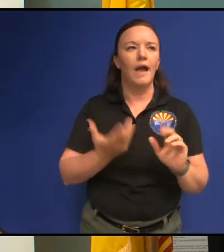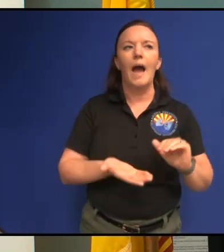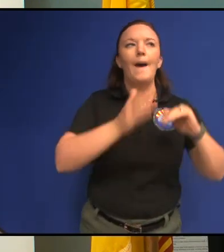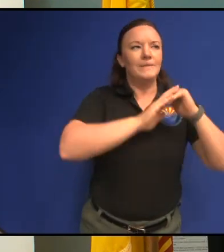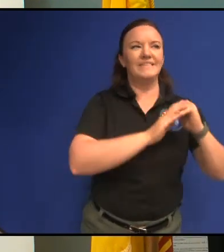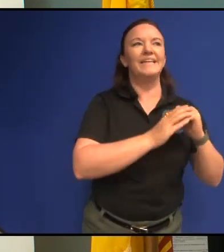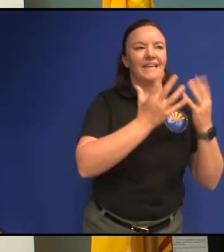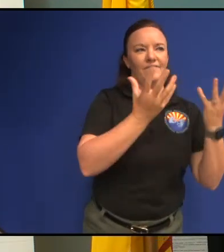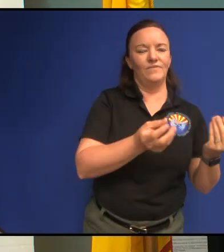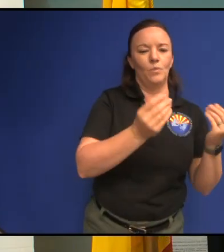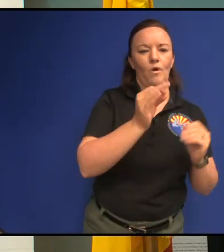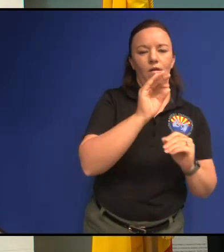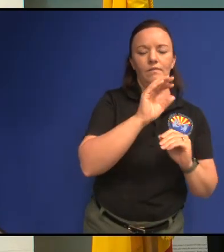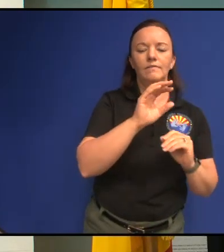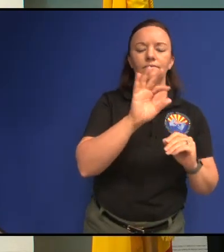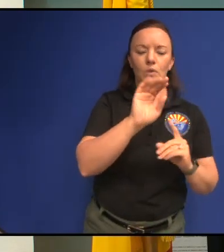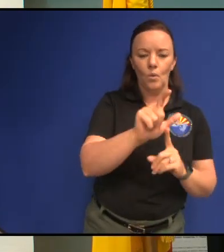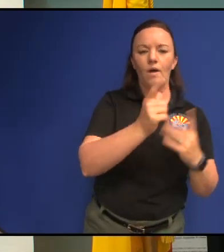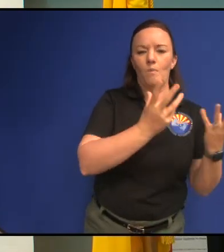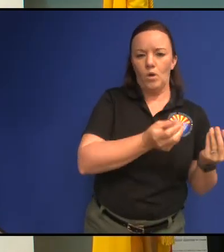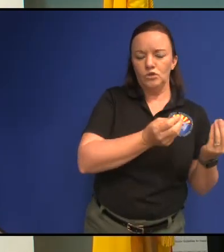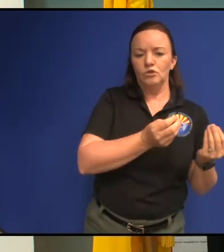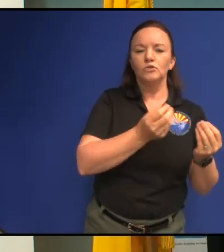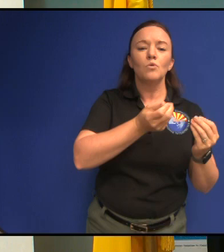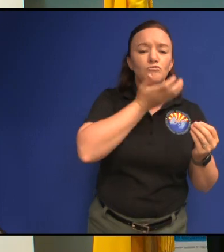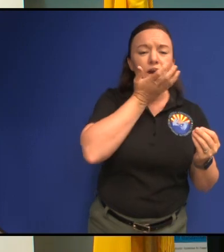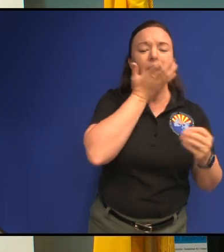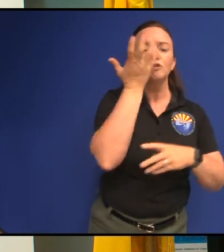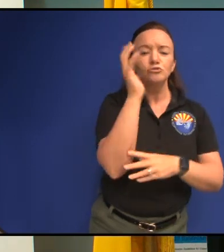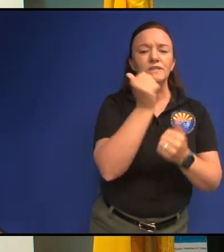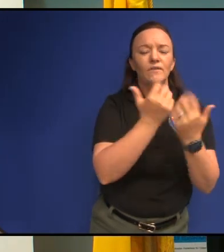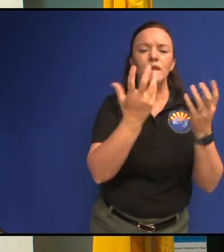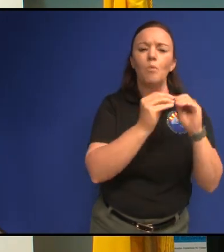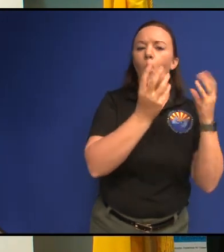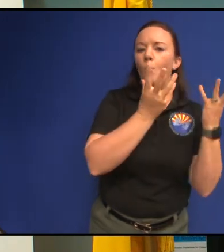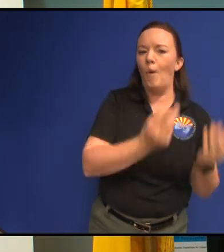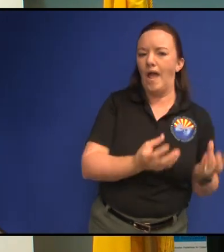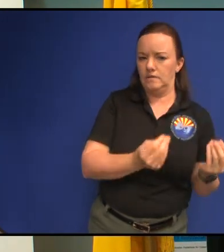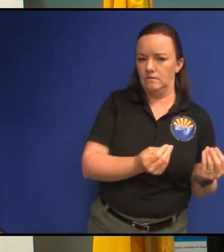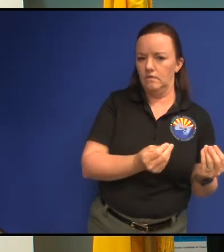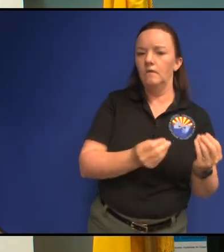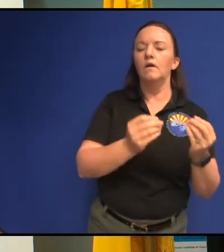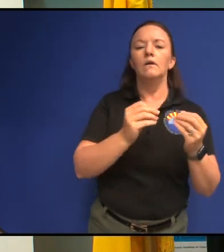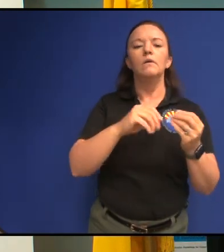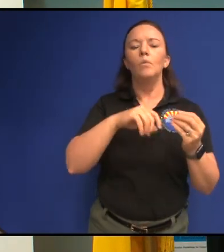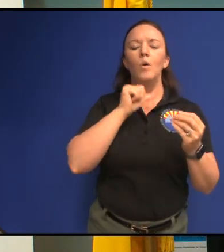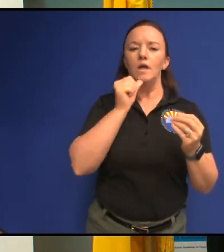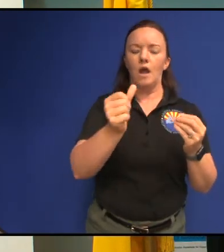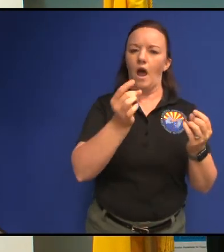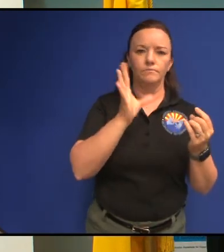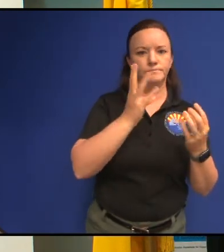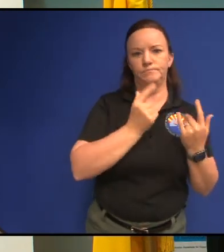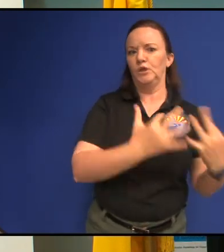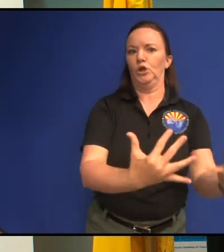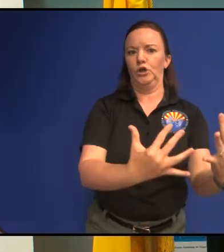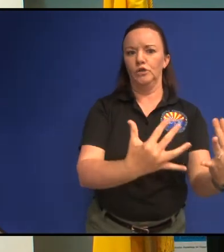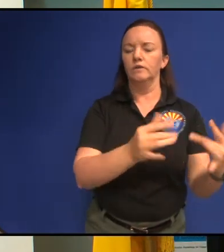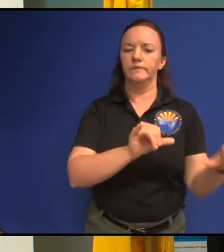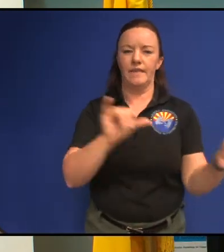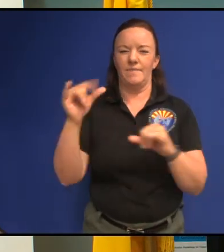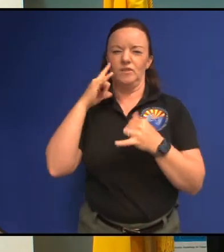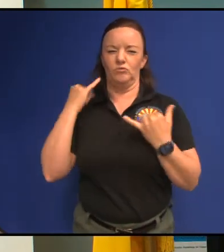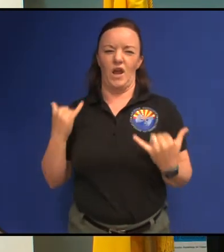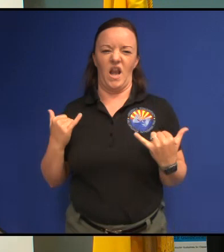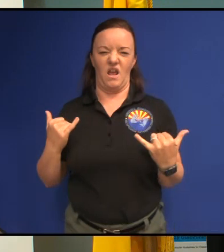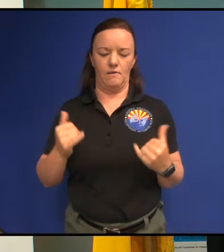fuel moisture. So there's more moisture in the fuels. They're a little bit wetter, and they're not as dry, and they're not going to behave as extreme. So we'll